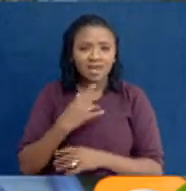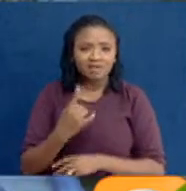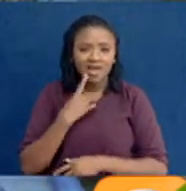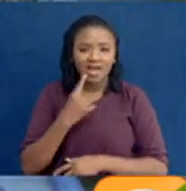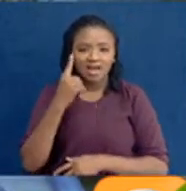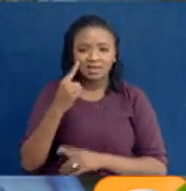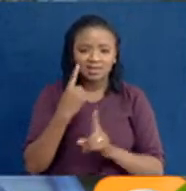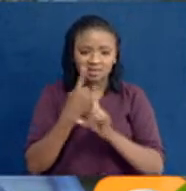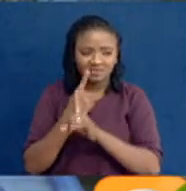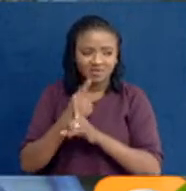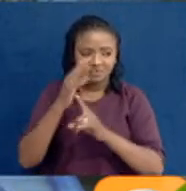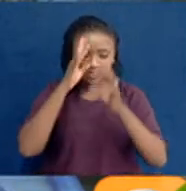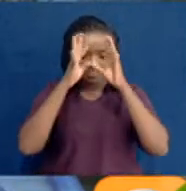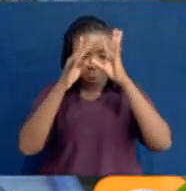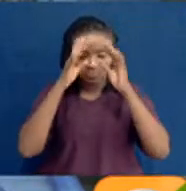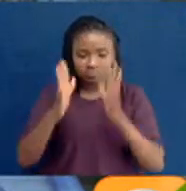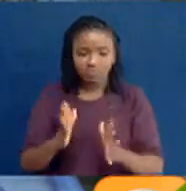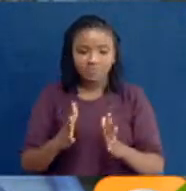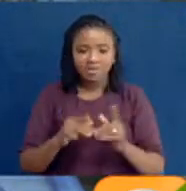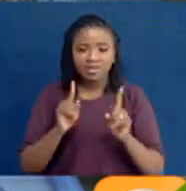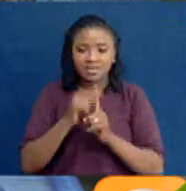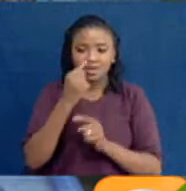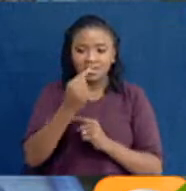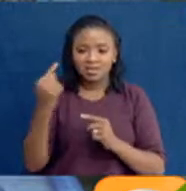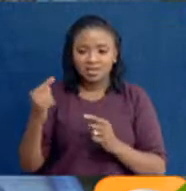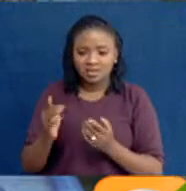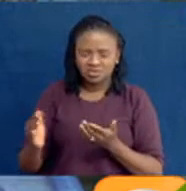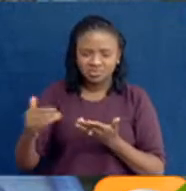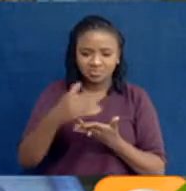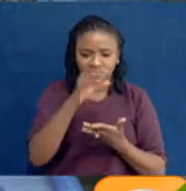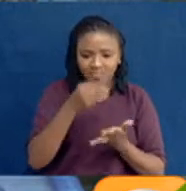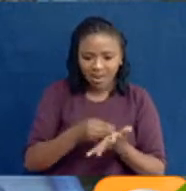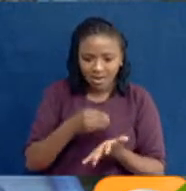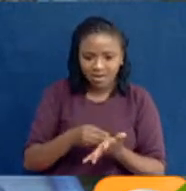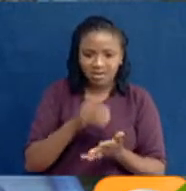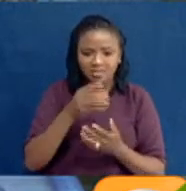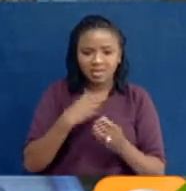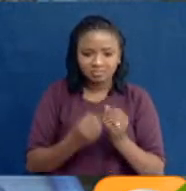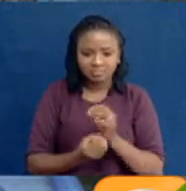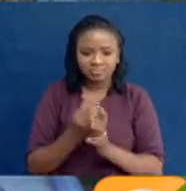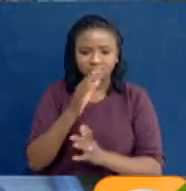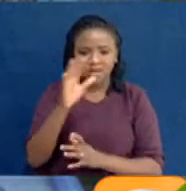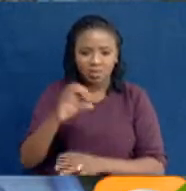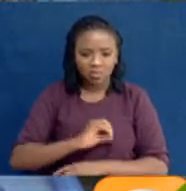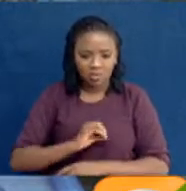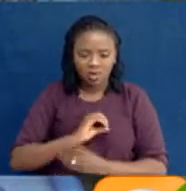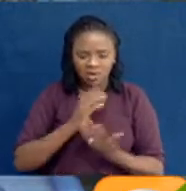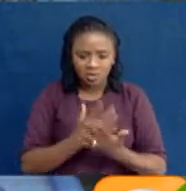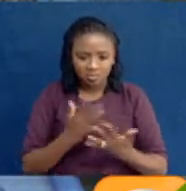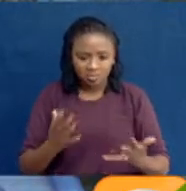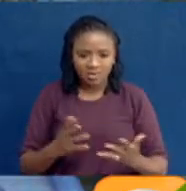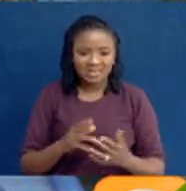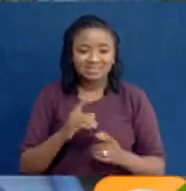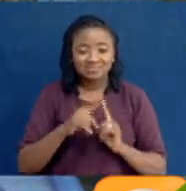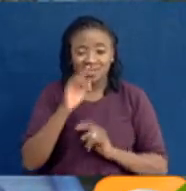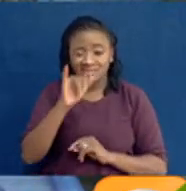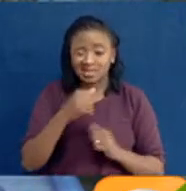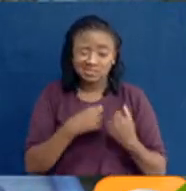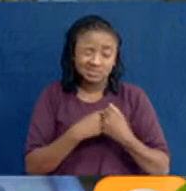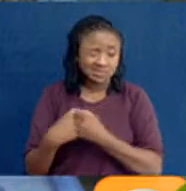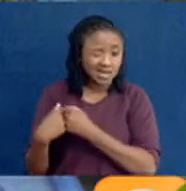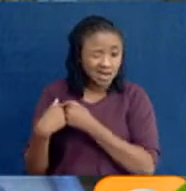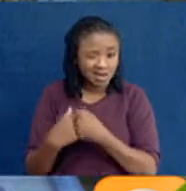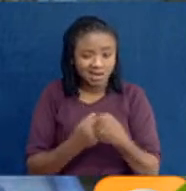innovators. Normally, each of them would have to raise their own money to buy their own equipment to develop their own products. That is the biggest stumbling block for a young person